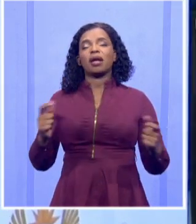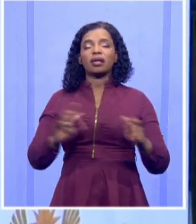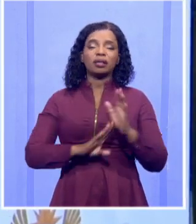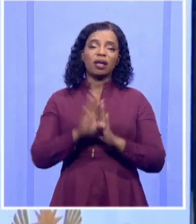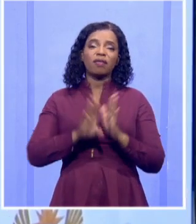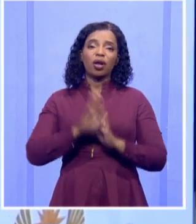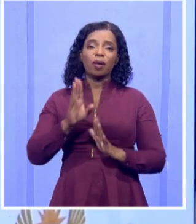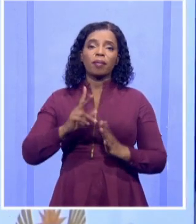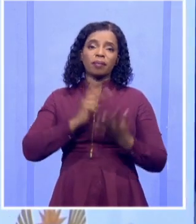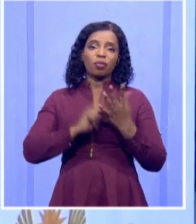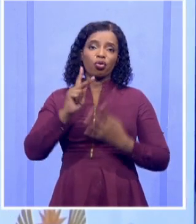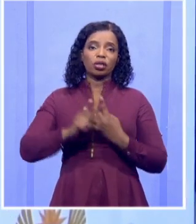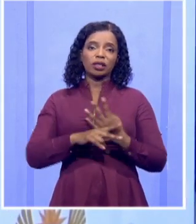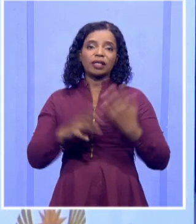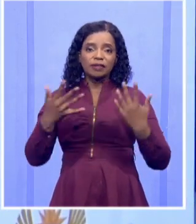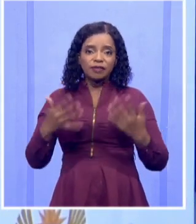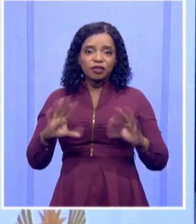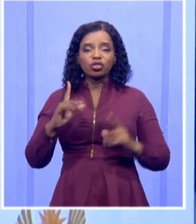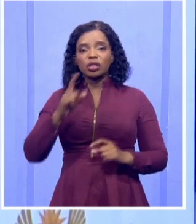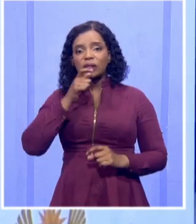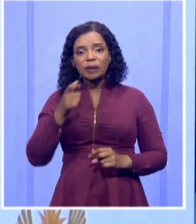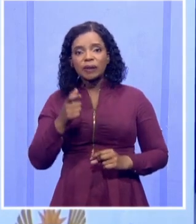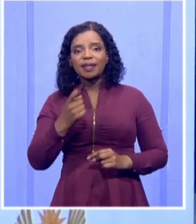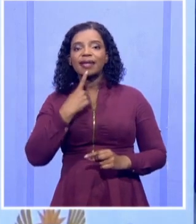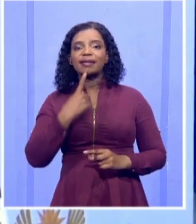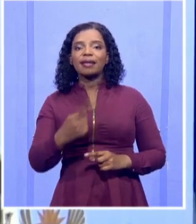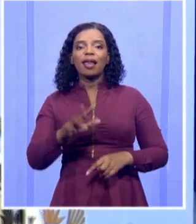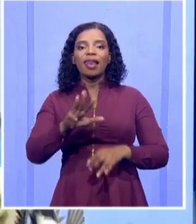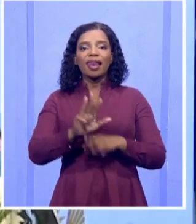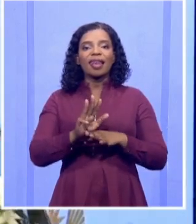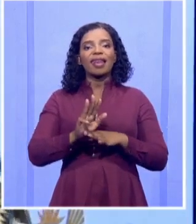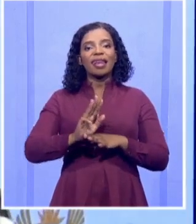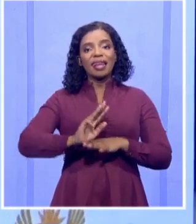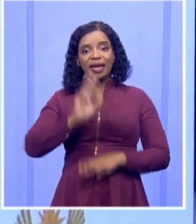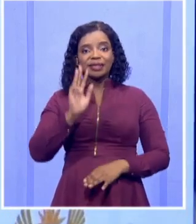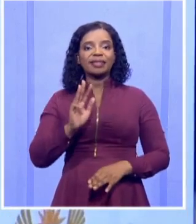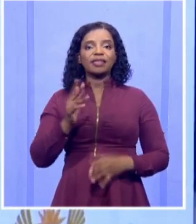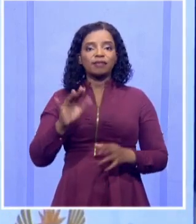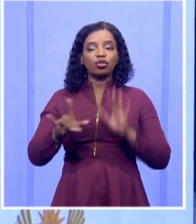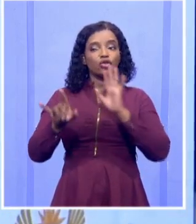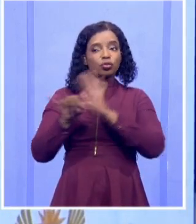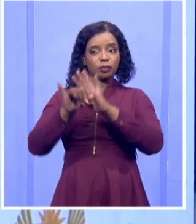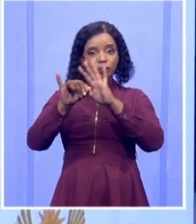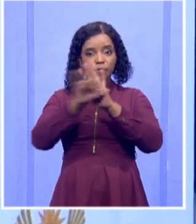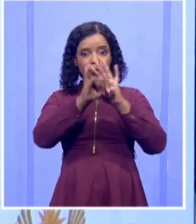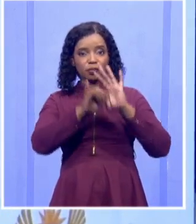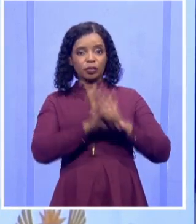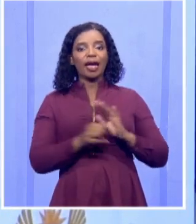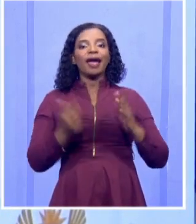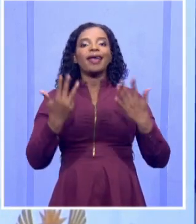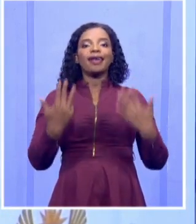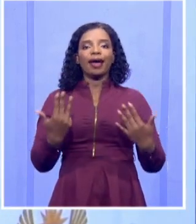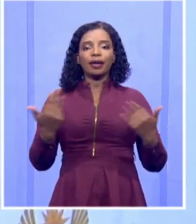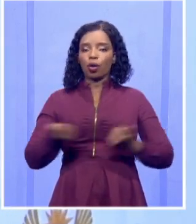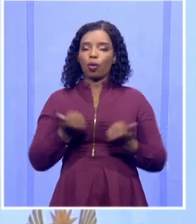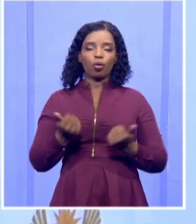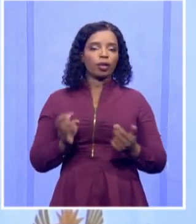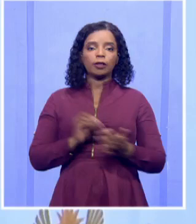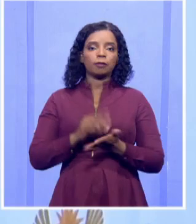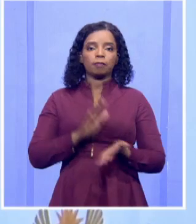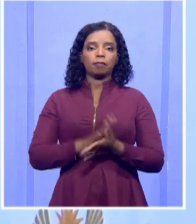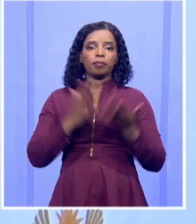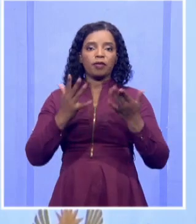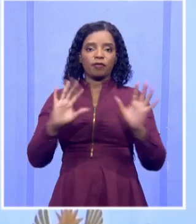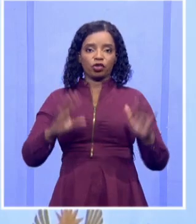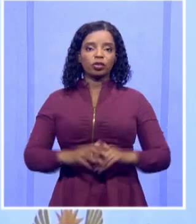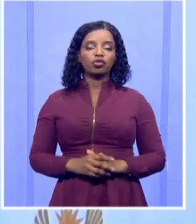were told that 19 had been identified, of which 9 have already been gazetted. And that is, of course, where we will train